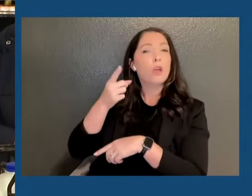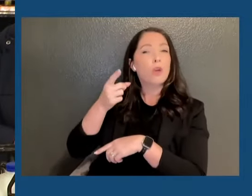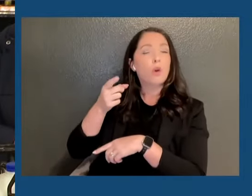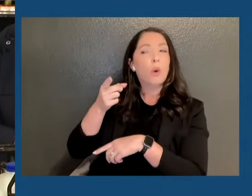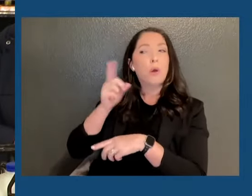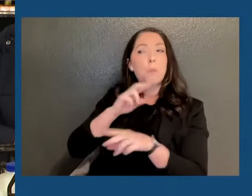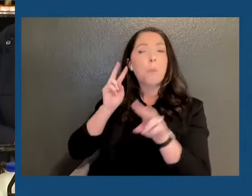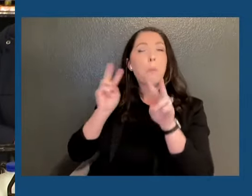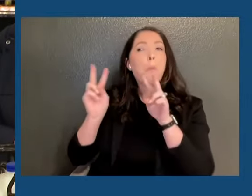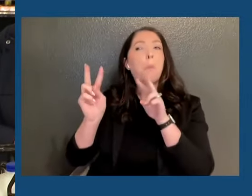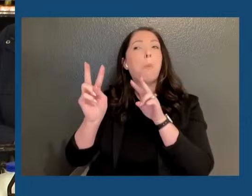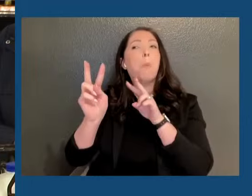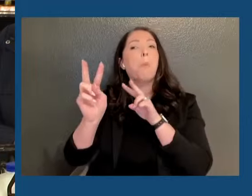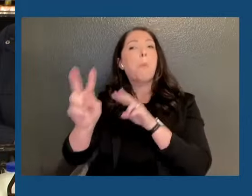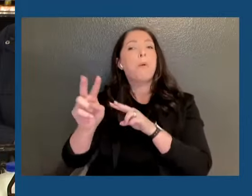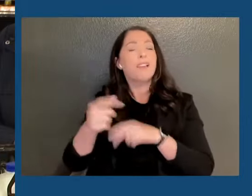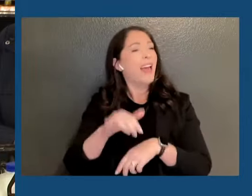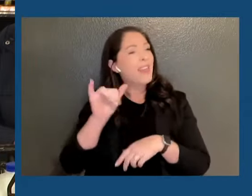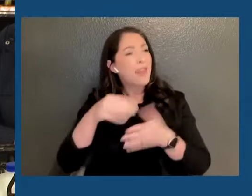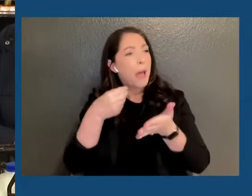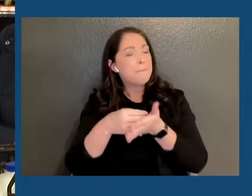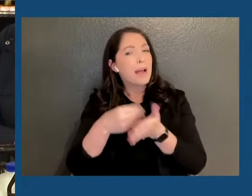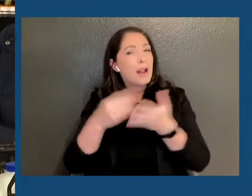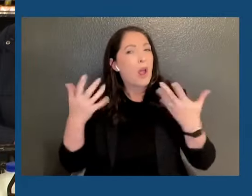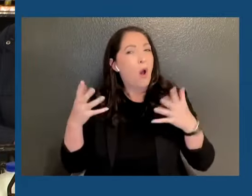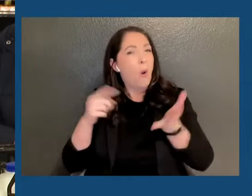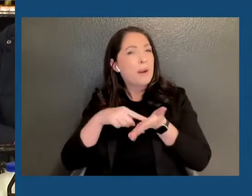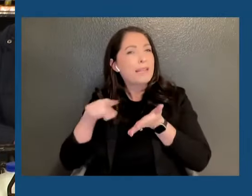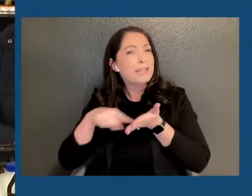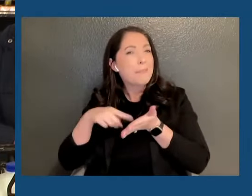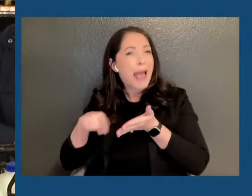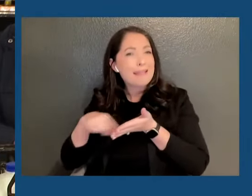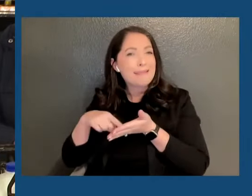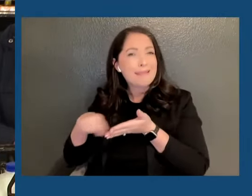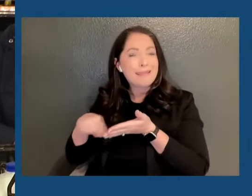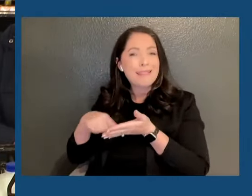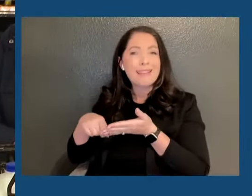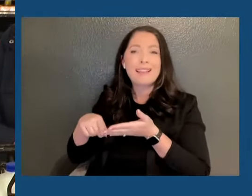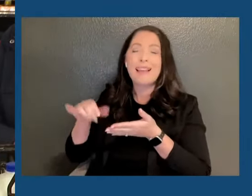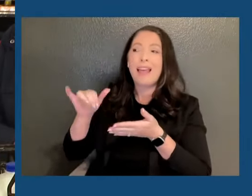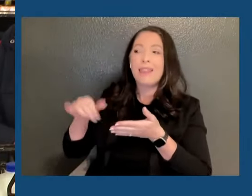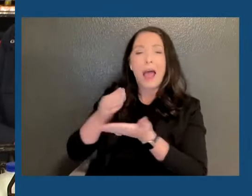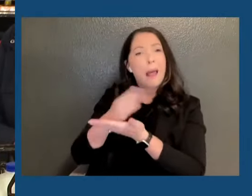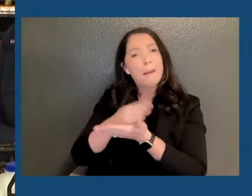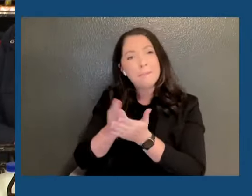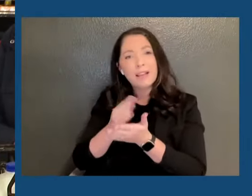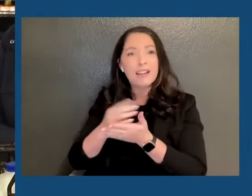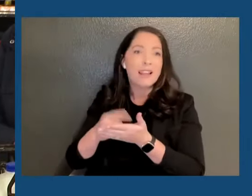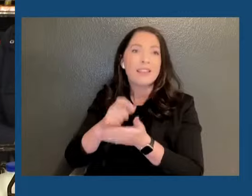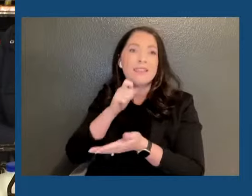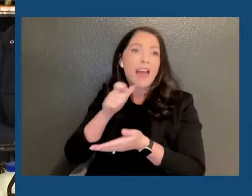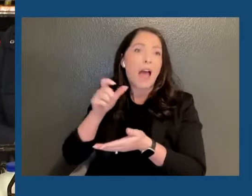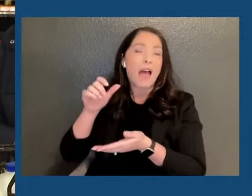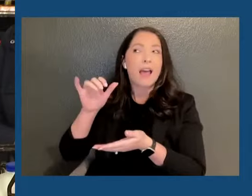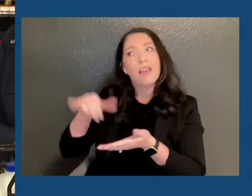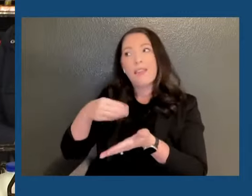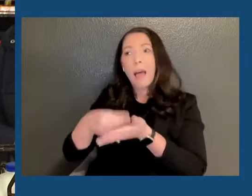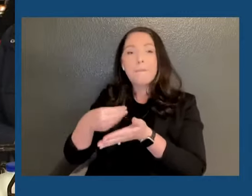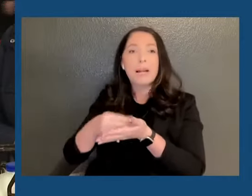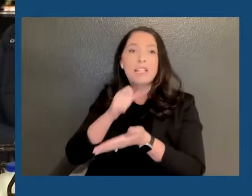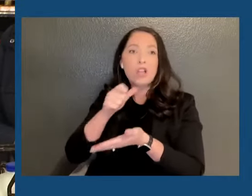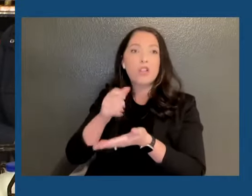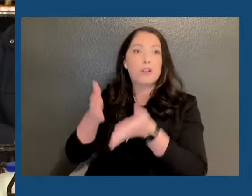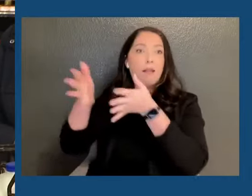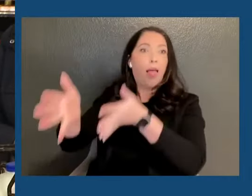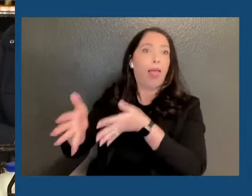money already been spent? I mean, it's baked into the overall surplus or deficit of the budget. I mean, that money's not just sitting there in a pot somewhere, right? So how do you plan on